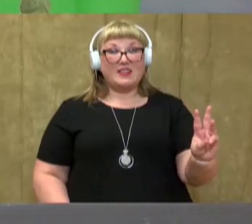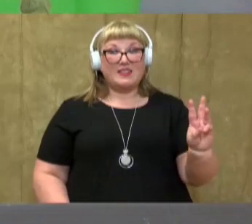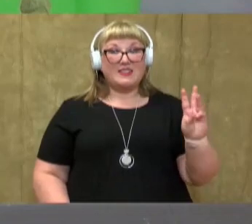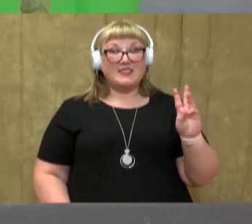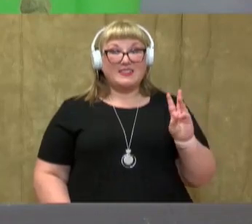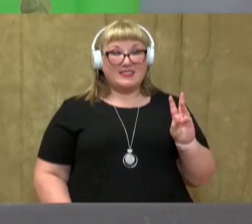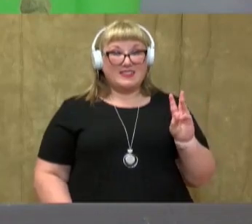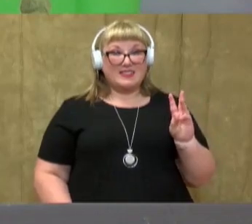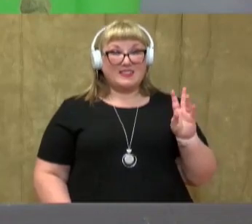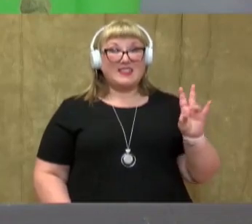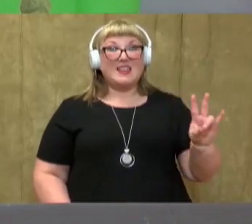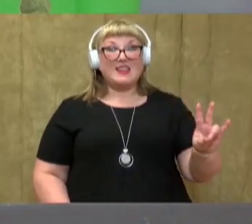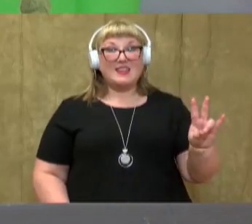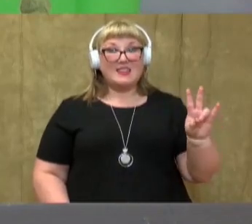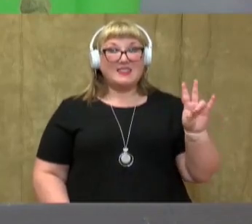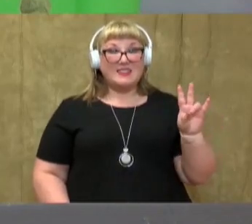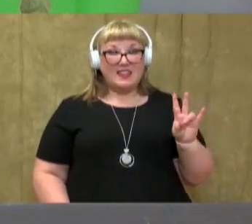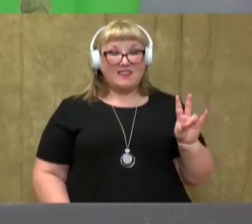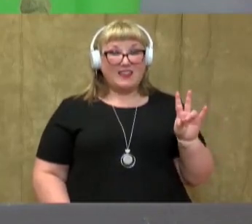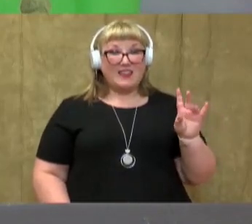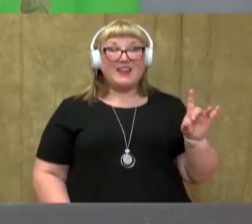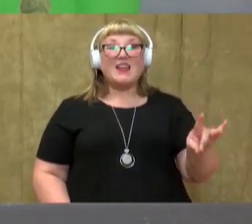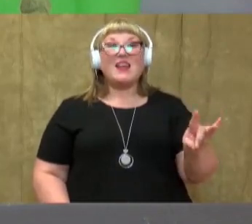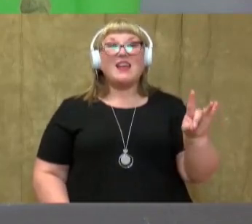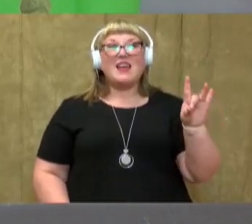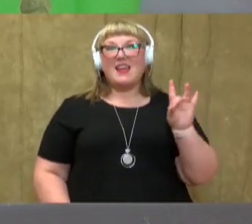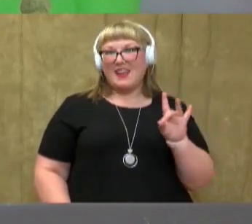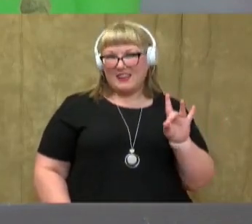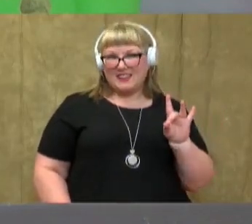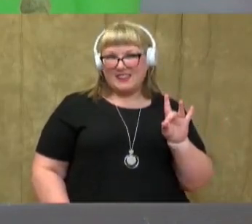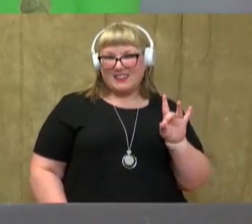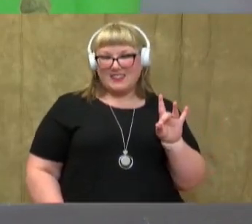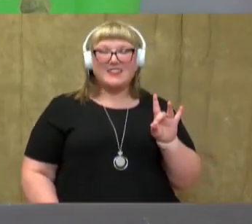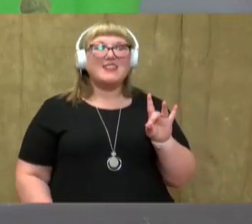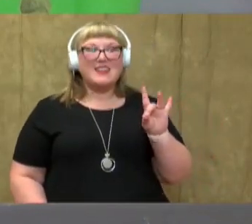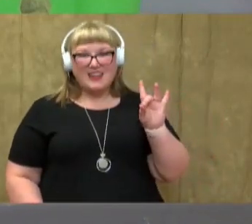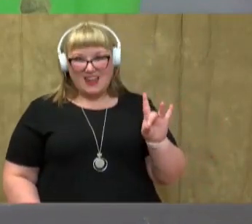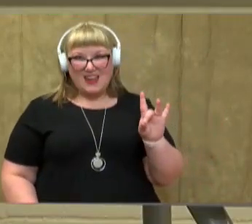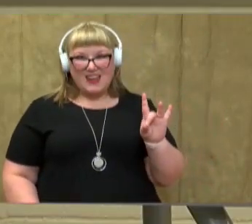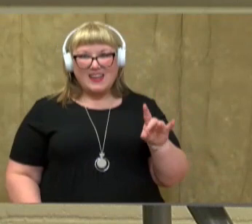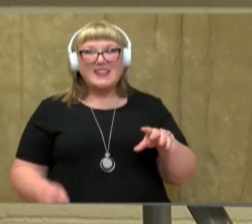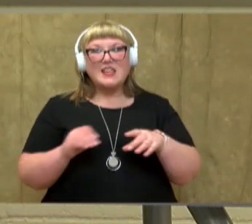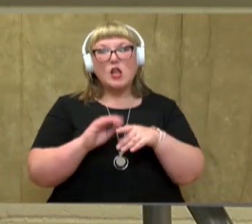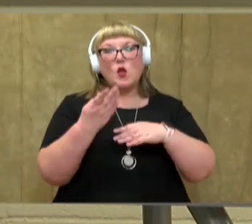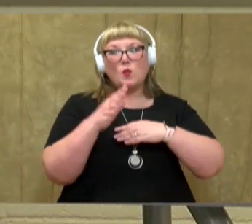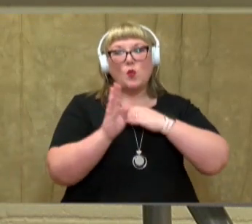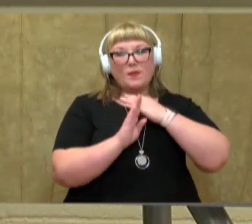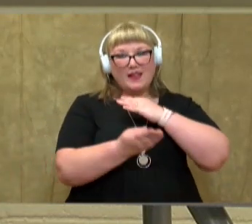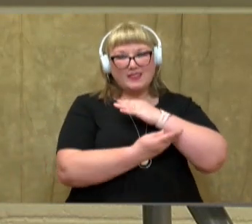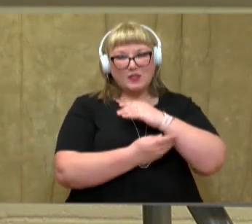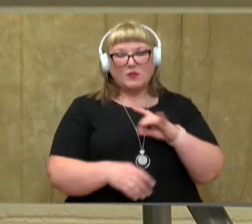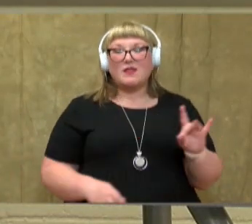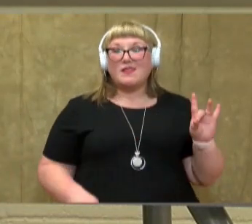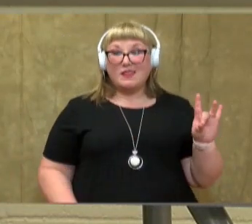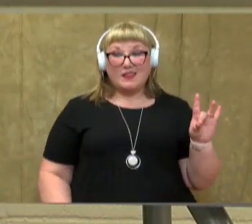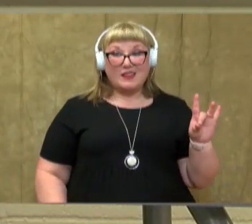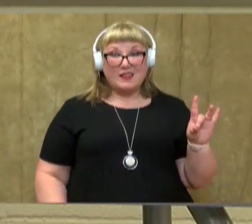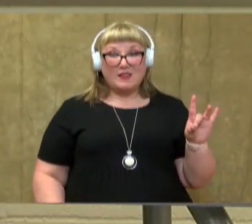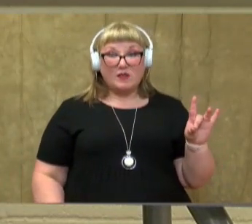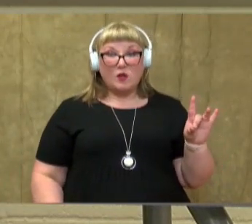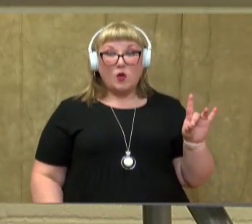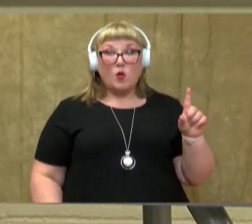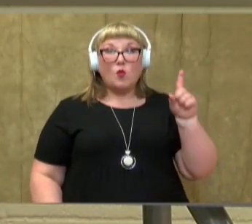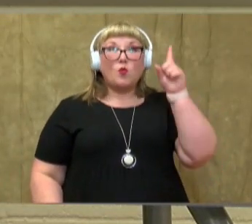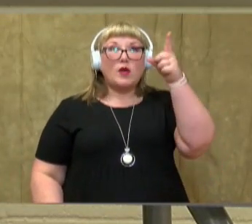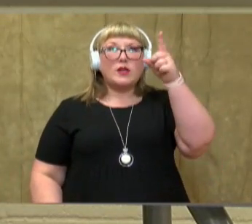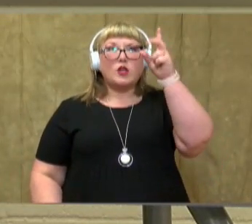five, six, seven, 8. So 8 in our blue basket. So let's see if we have 8 dots, blue dots up